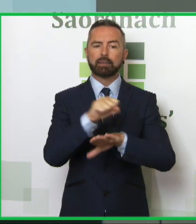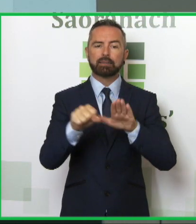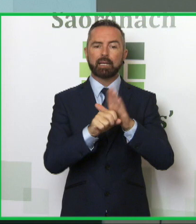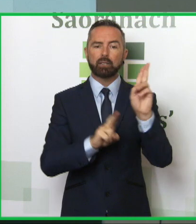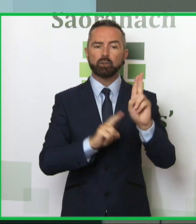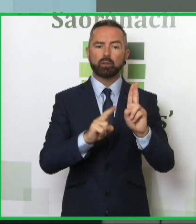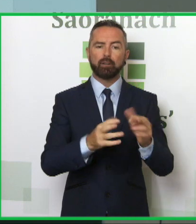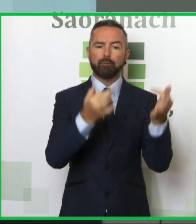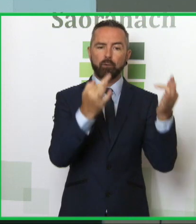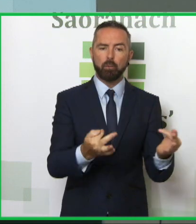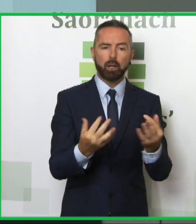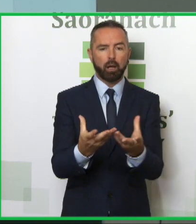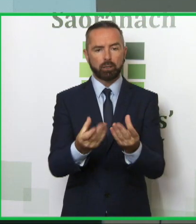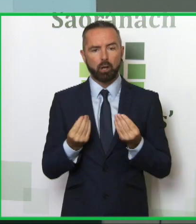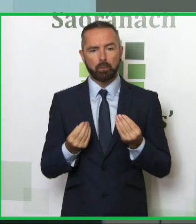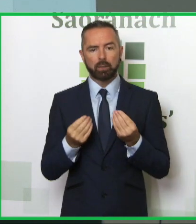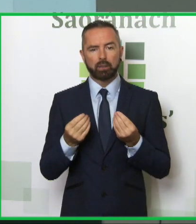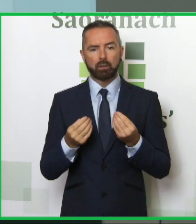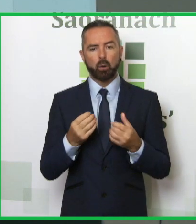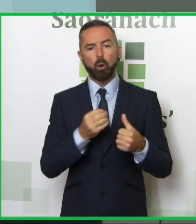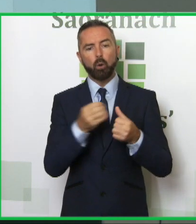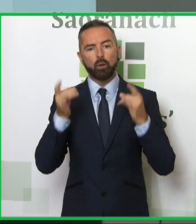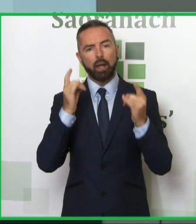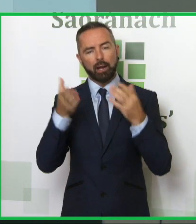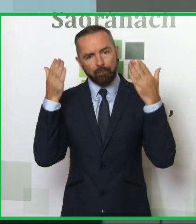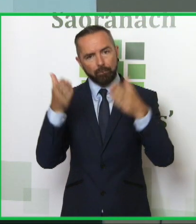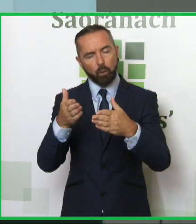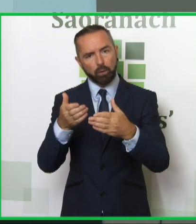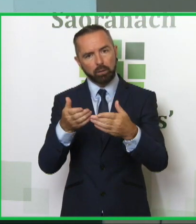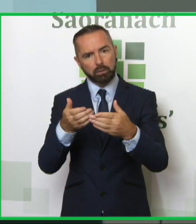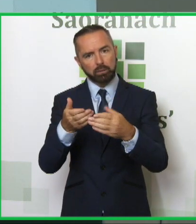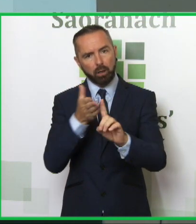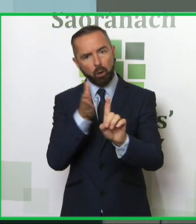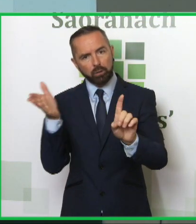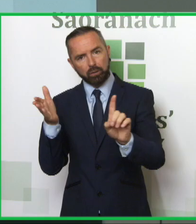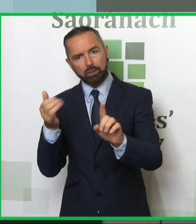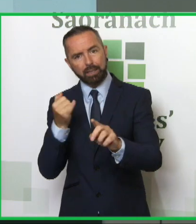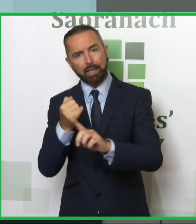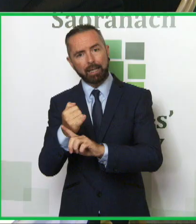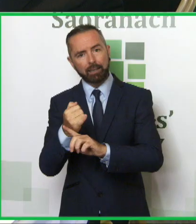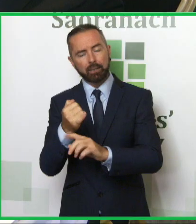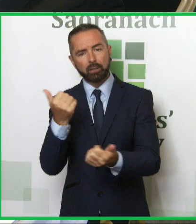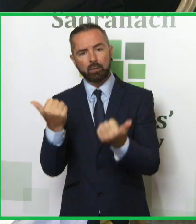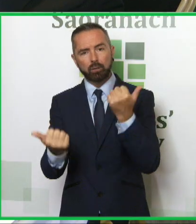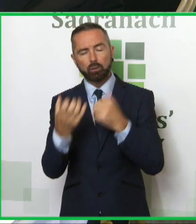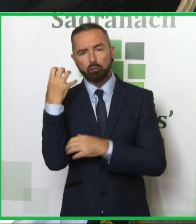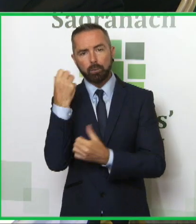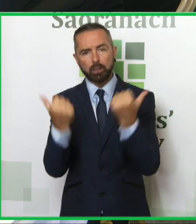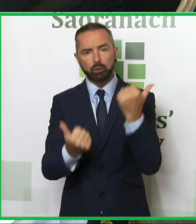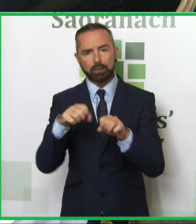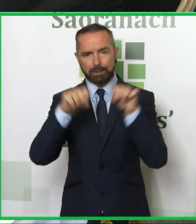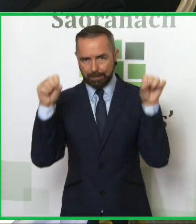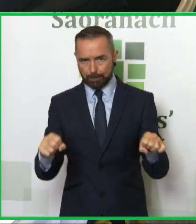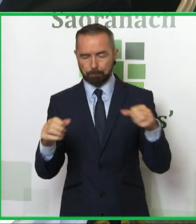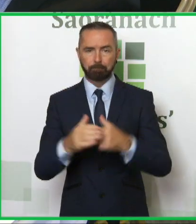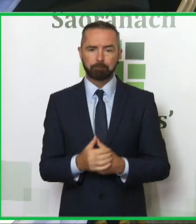formalise, adopt and resource alternative health-focused options for people with a drug addiction within the criminal justice system. And so this essentially